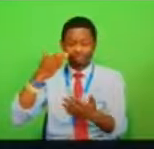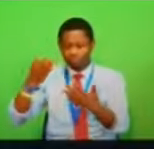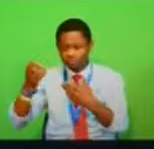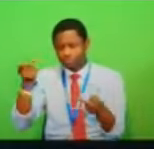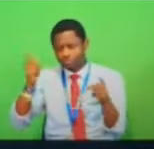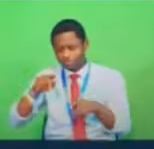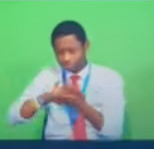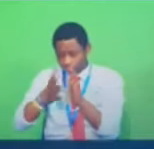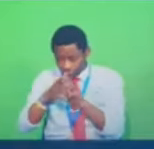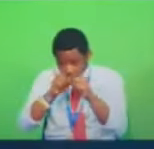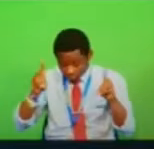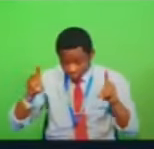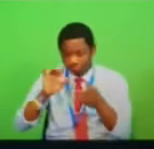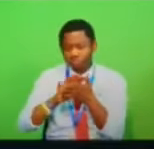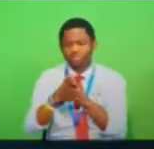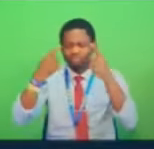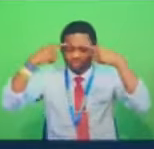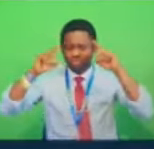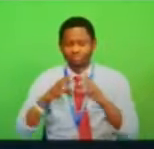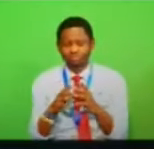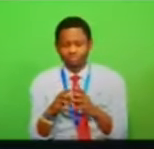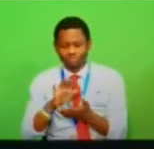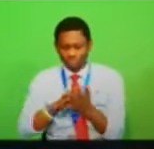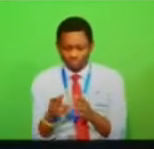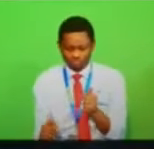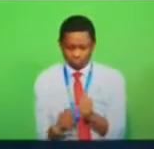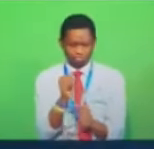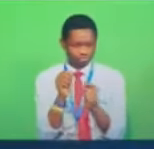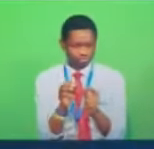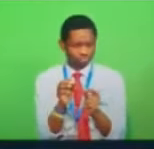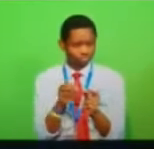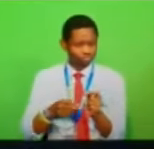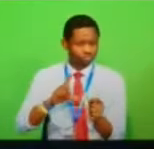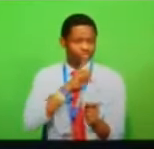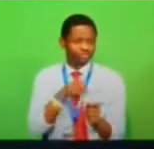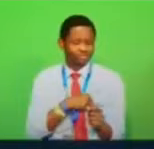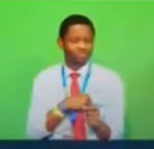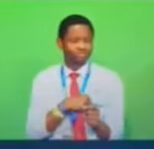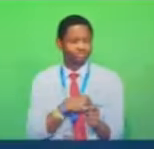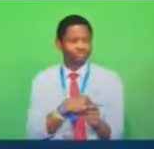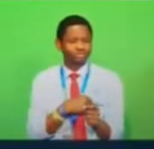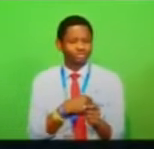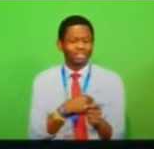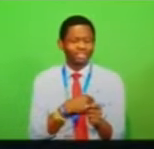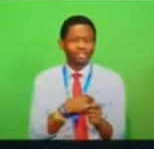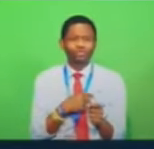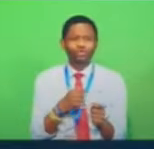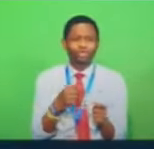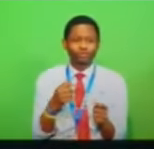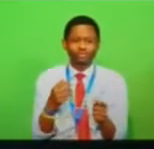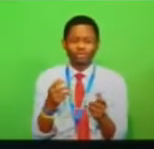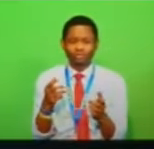They became the specialists. They became the consultants. They were the final points. When all the other